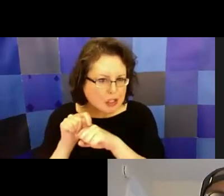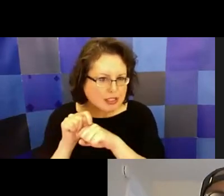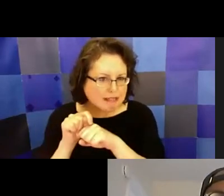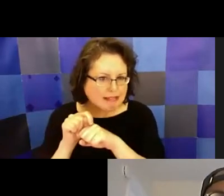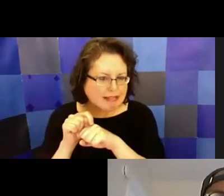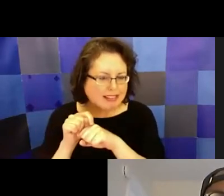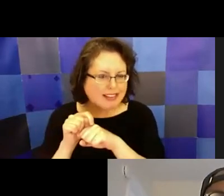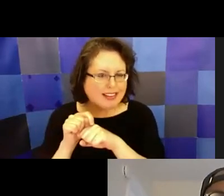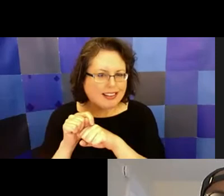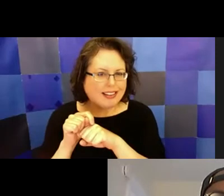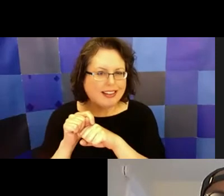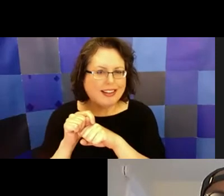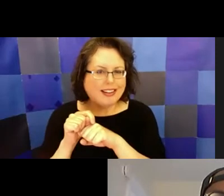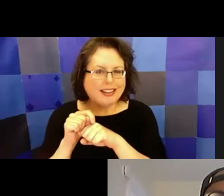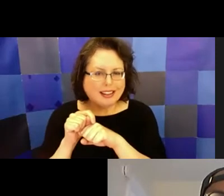that sees